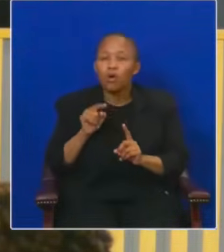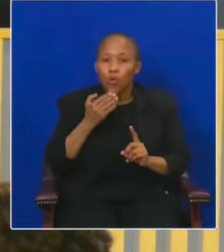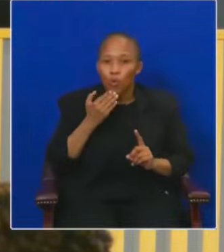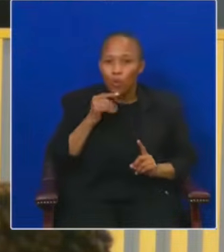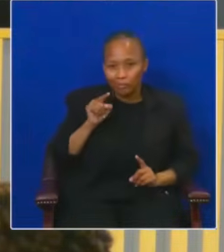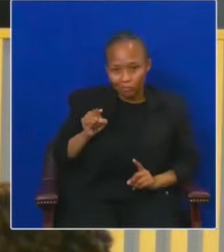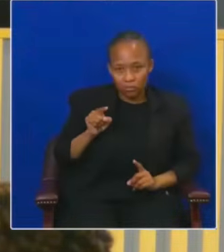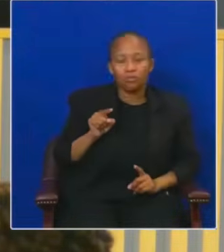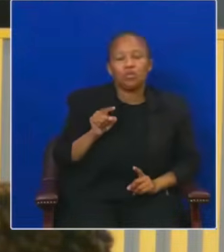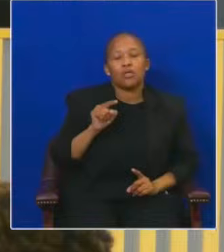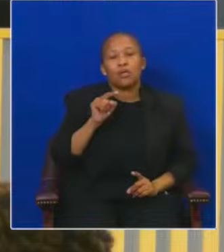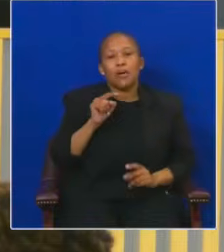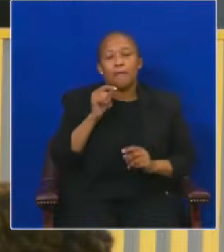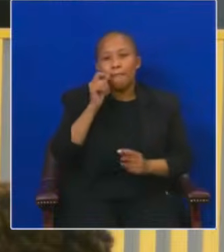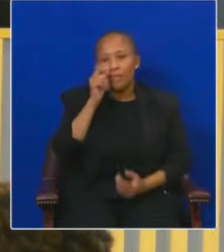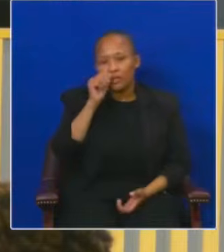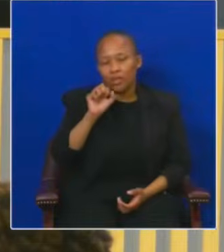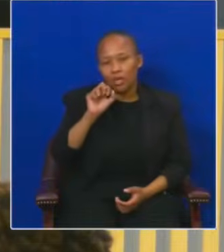you, Commissioners.